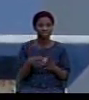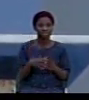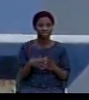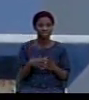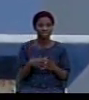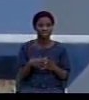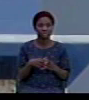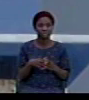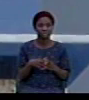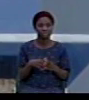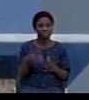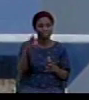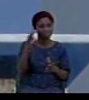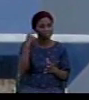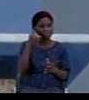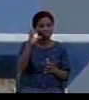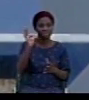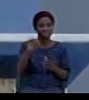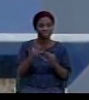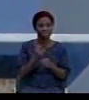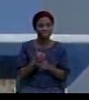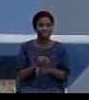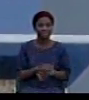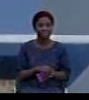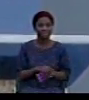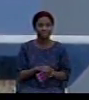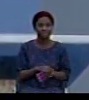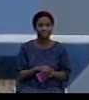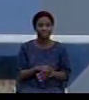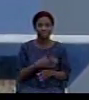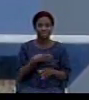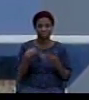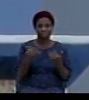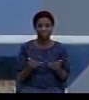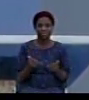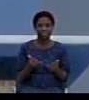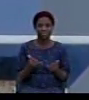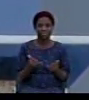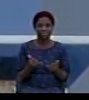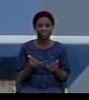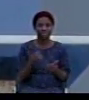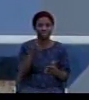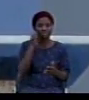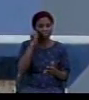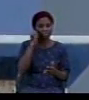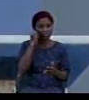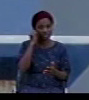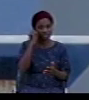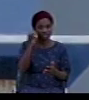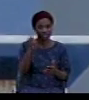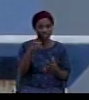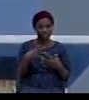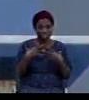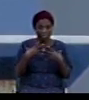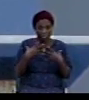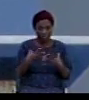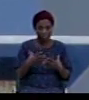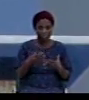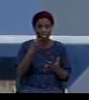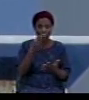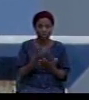that, 9 years, 1, 2, 3, 9. And now she breathes normally with her nostrils.